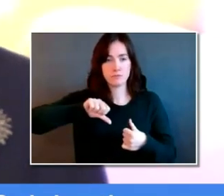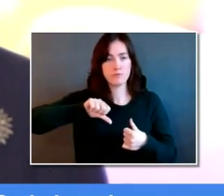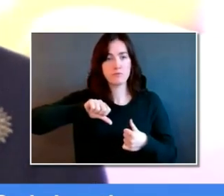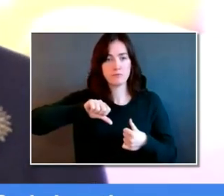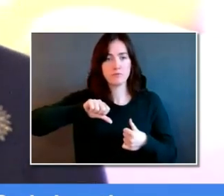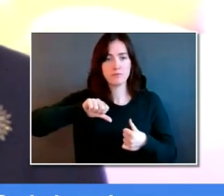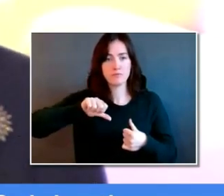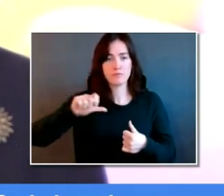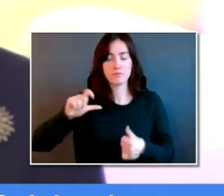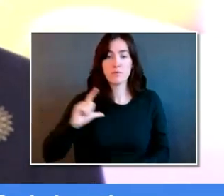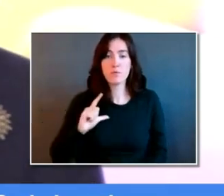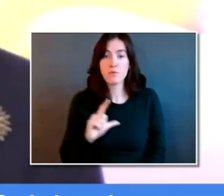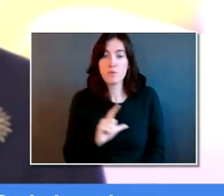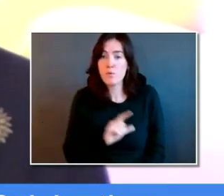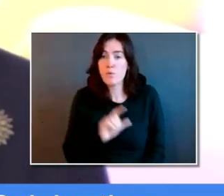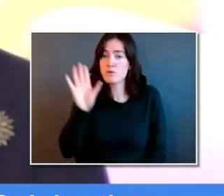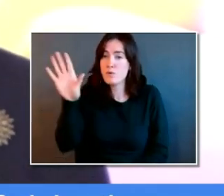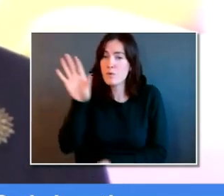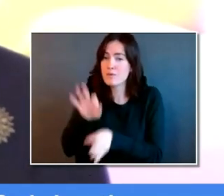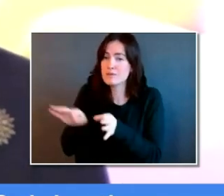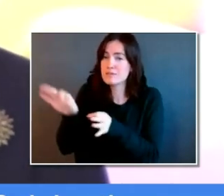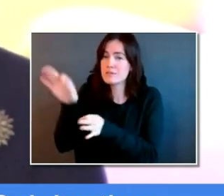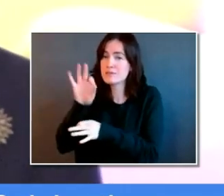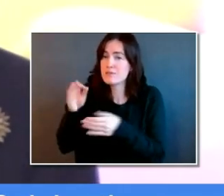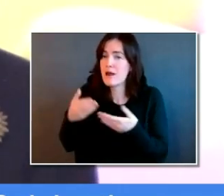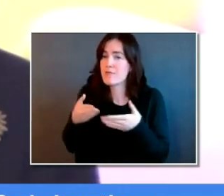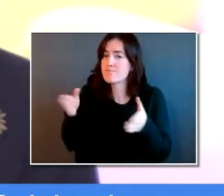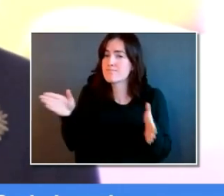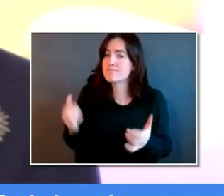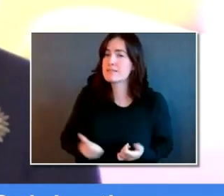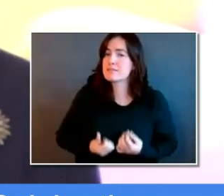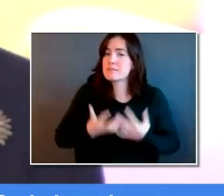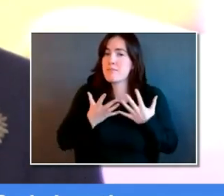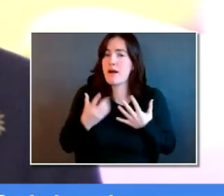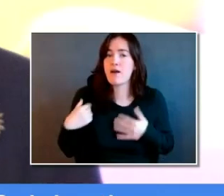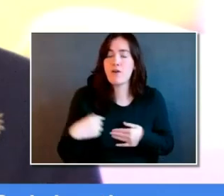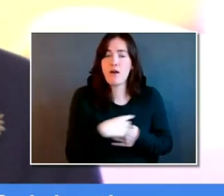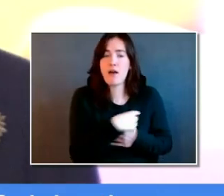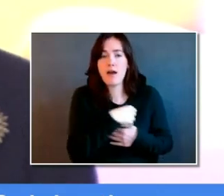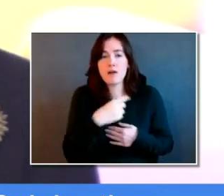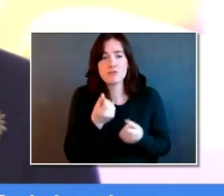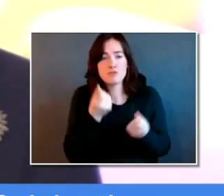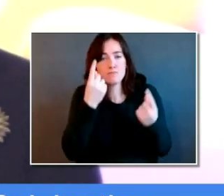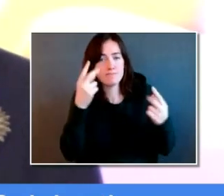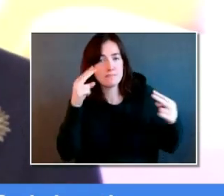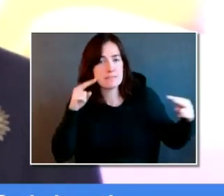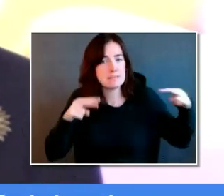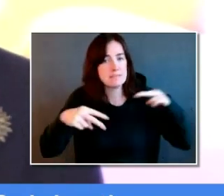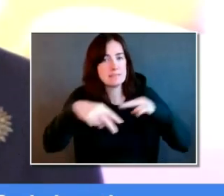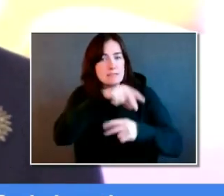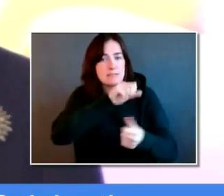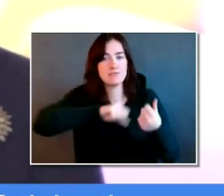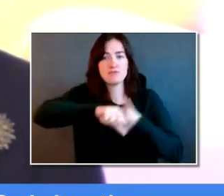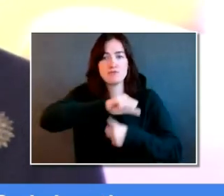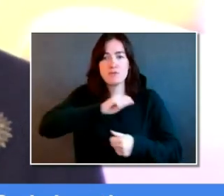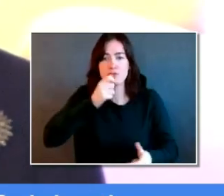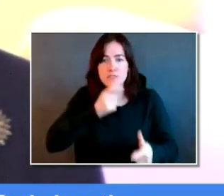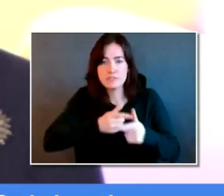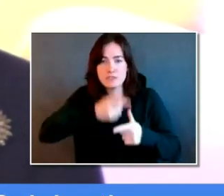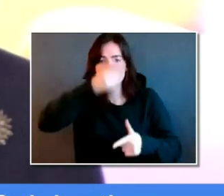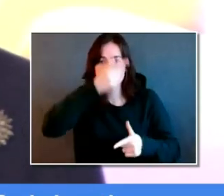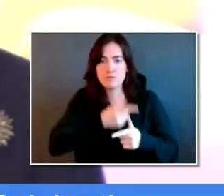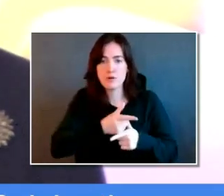Lord, by your Spirit, inspire us to see one another as sisters and brothers. Made in